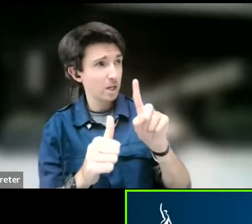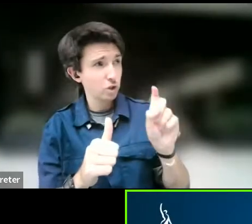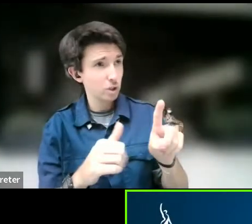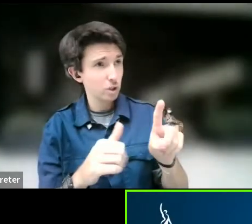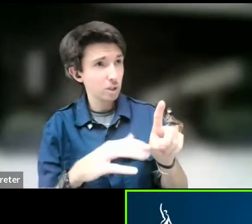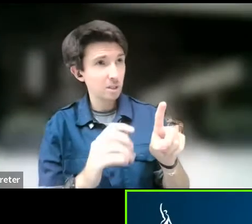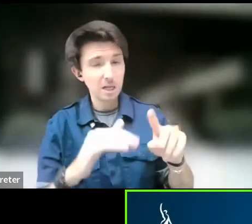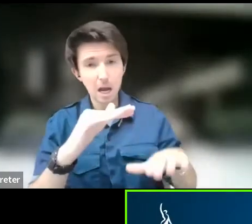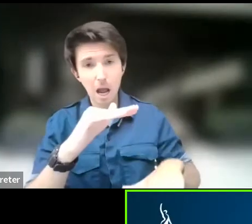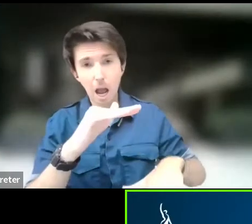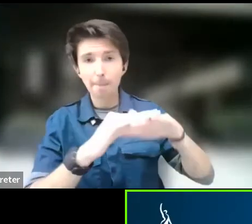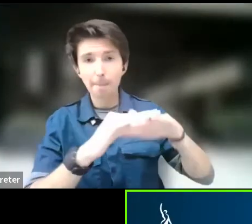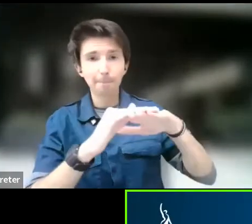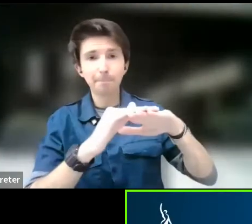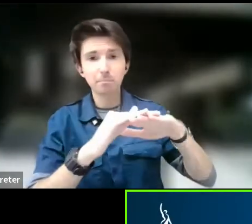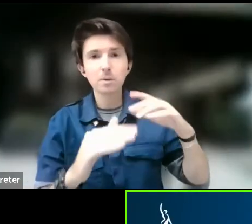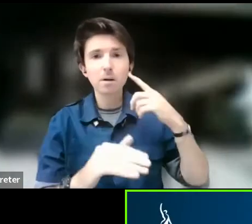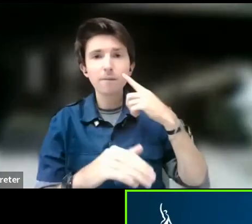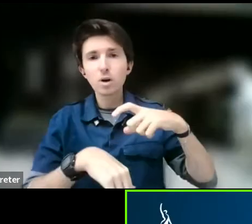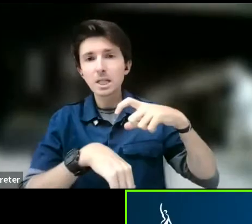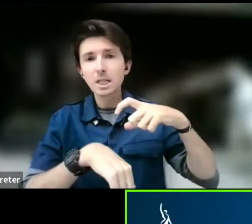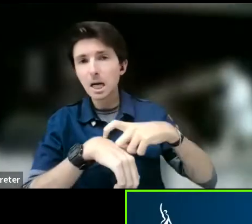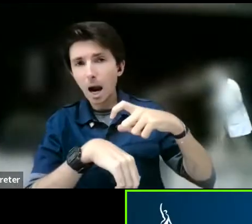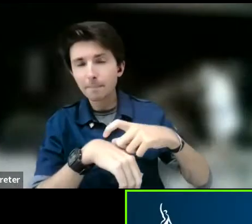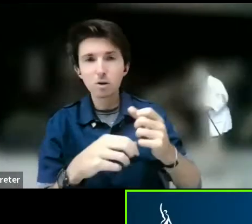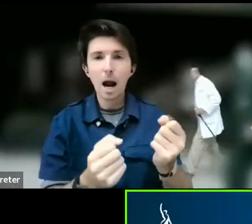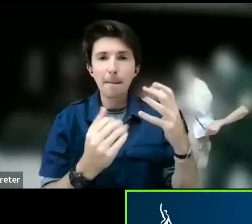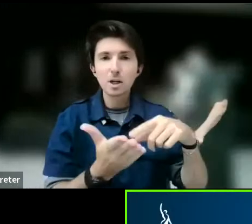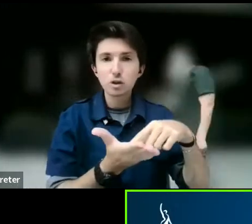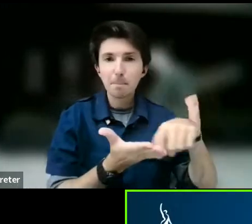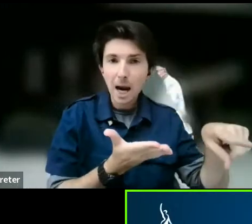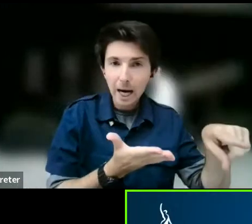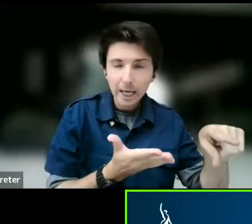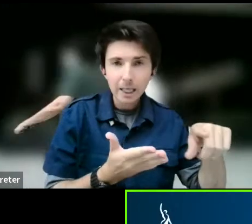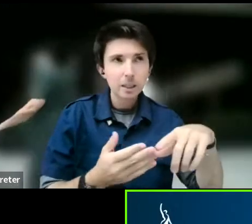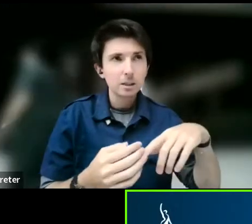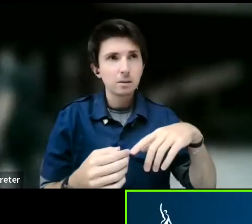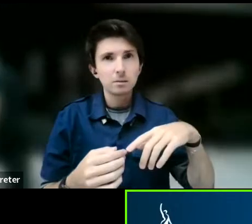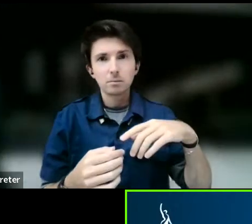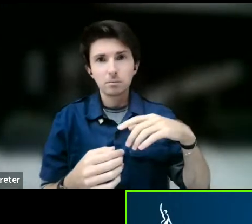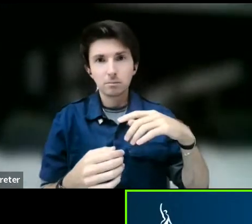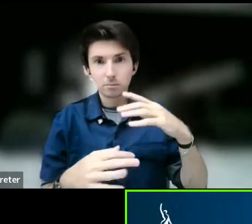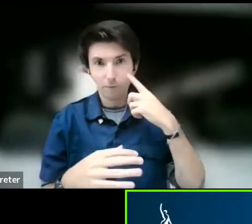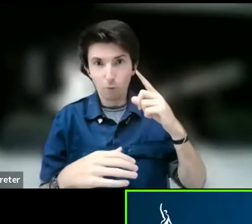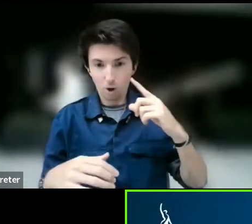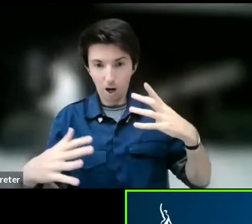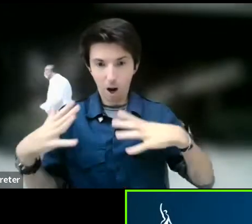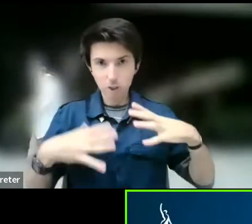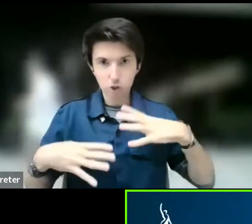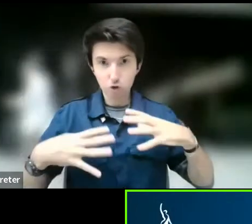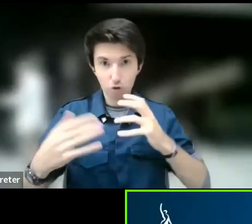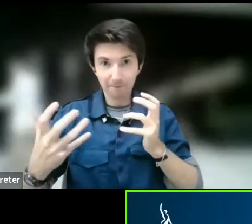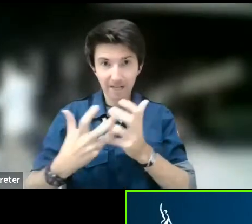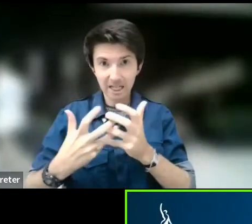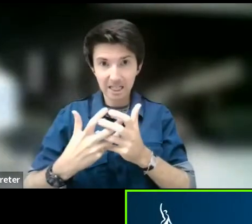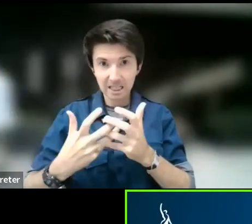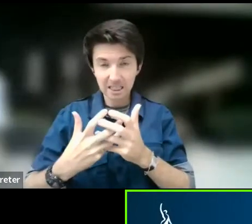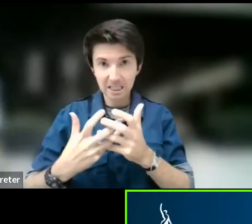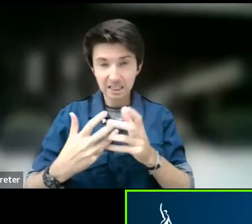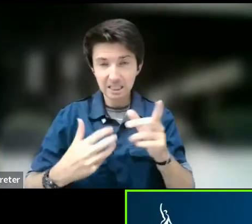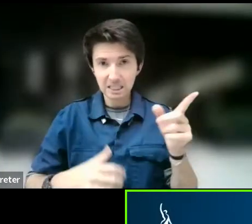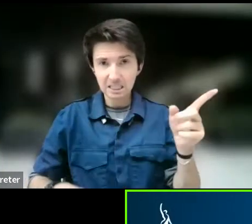No, Ben, there is not a cap on pay or the time for a costume fitting. As we talked about in